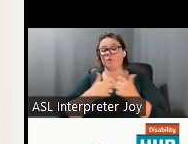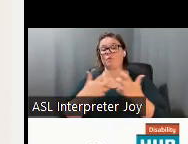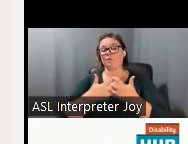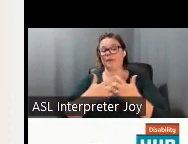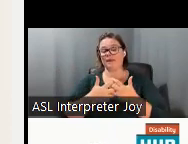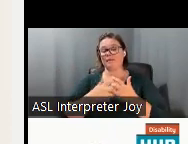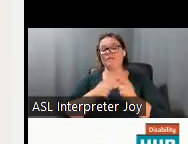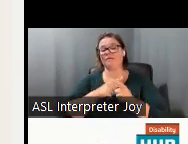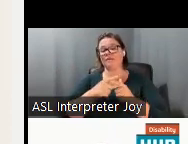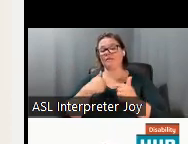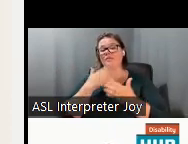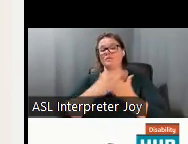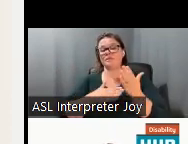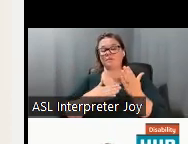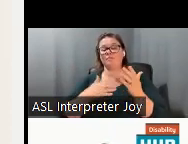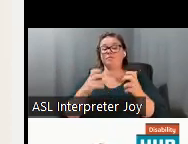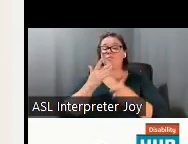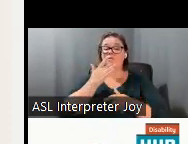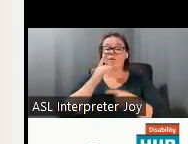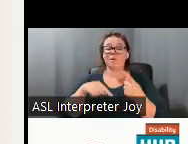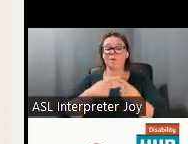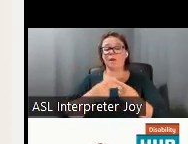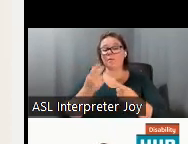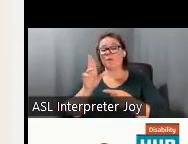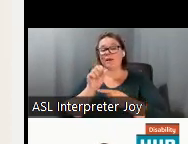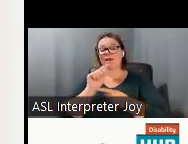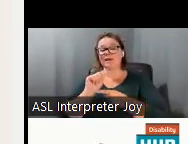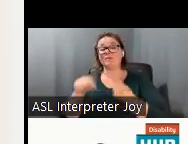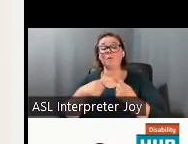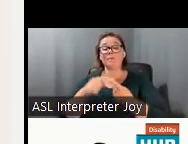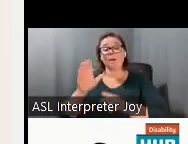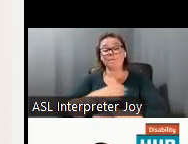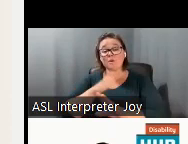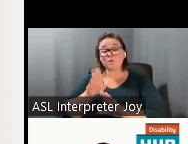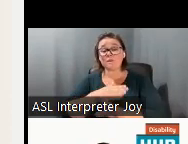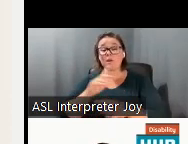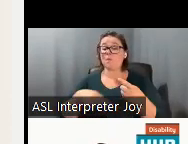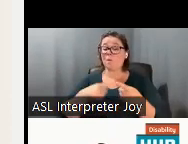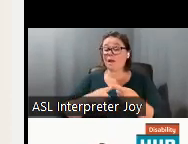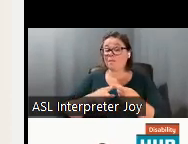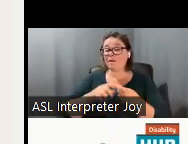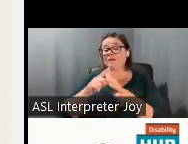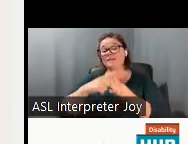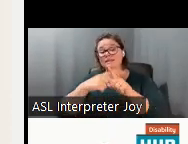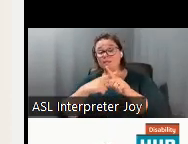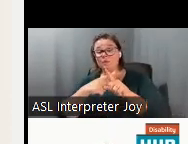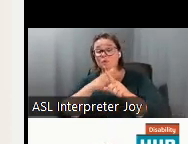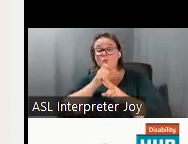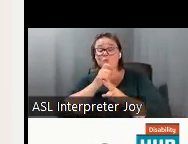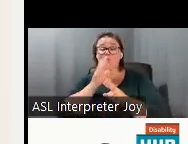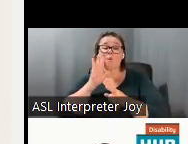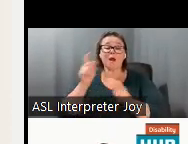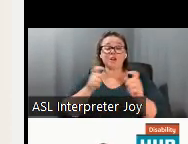then there's some preferences. What about guests? What about music? What about the temperature? Who's going to control